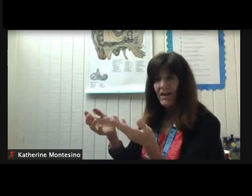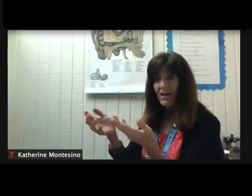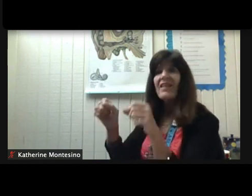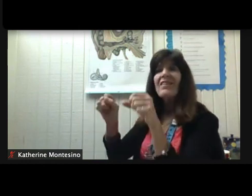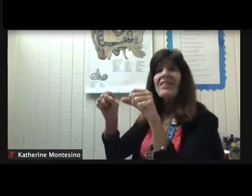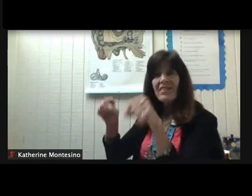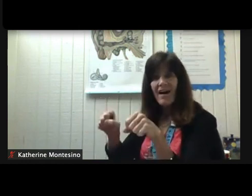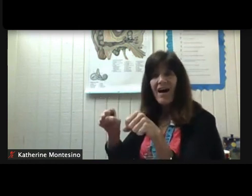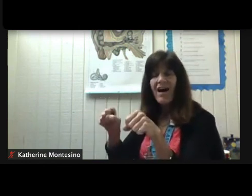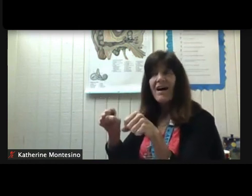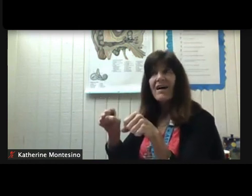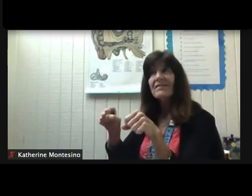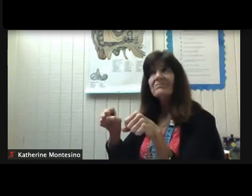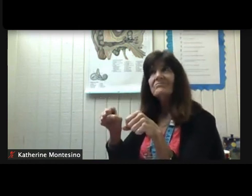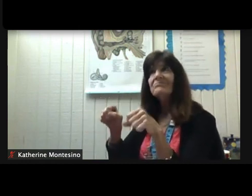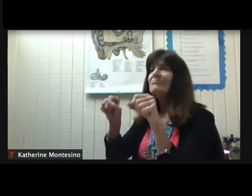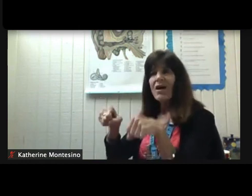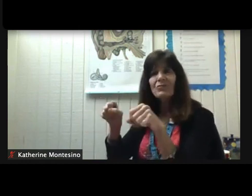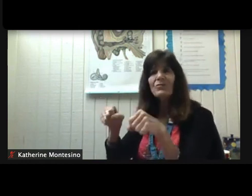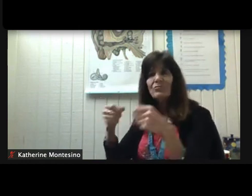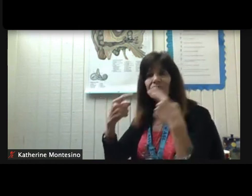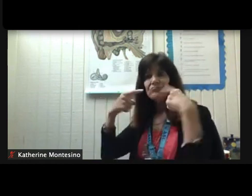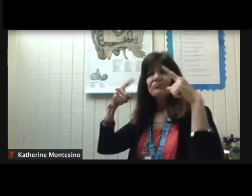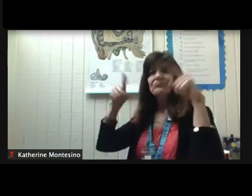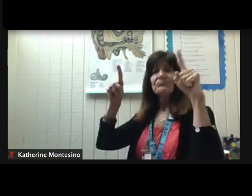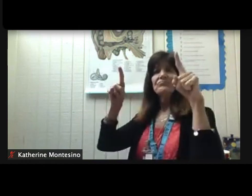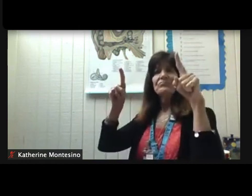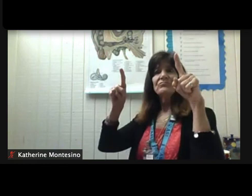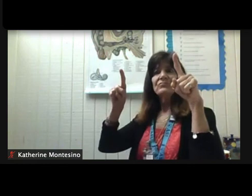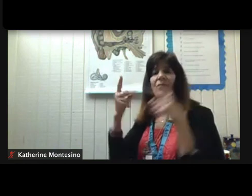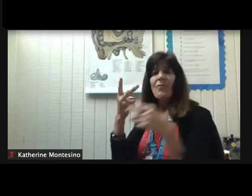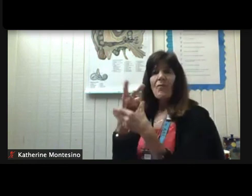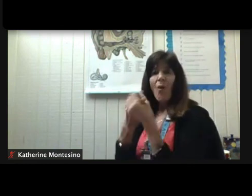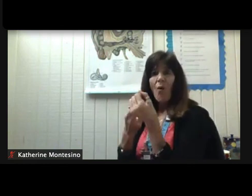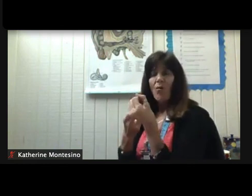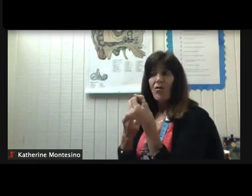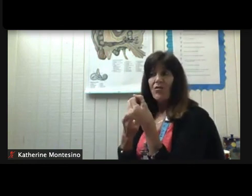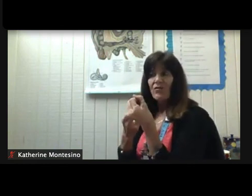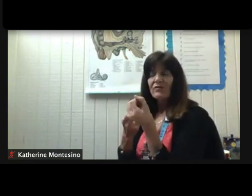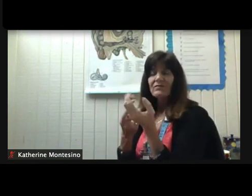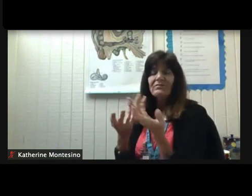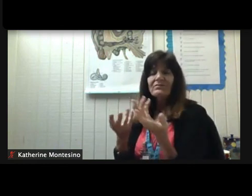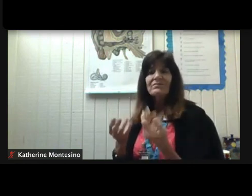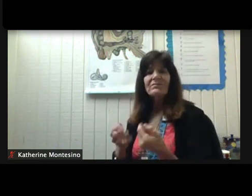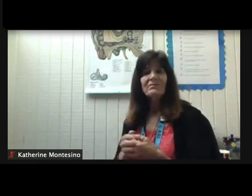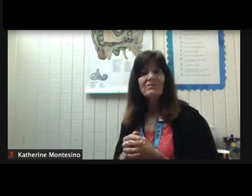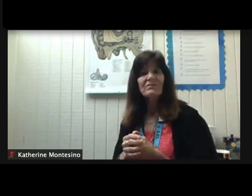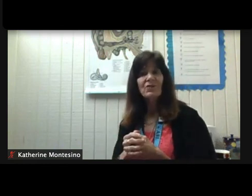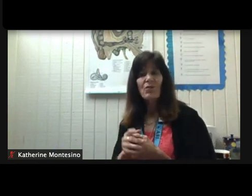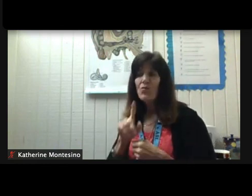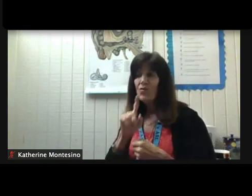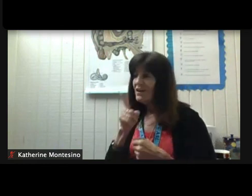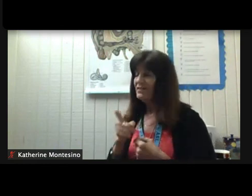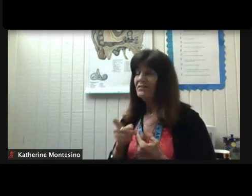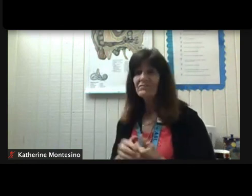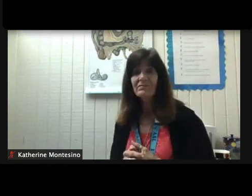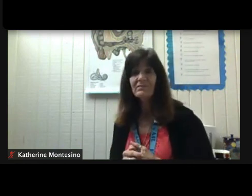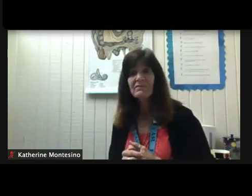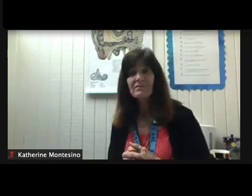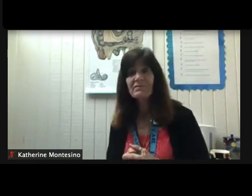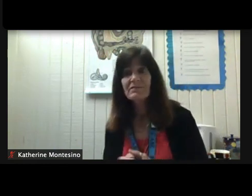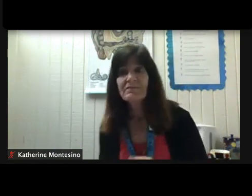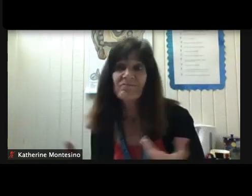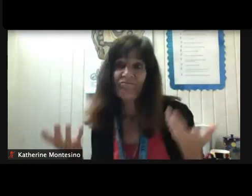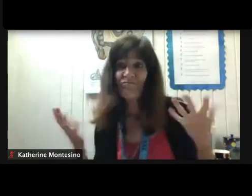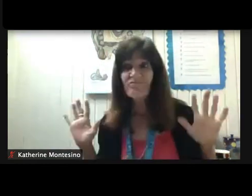and see how they succeed. And you both can.